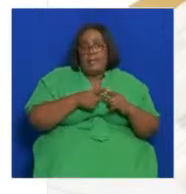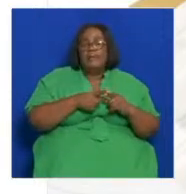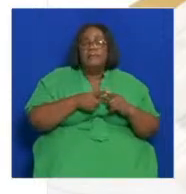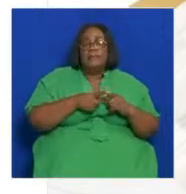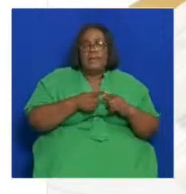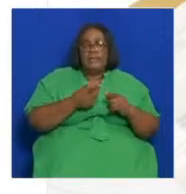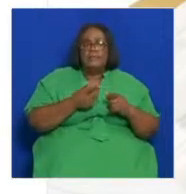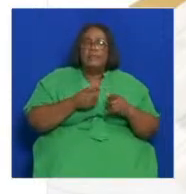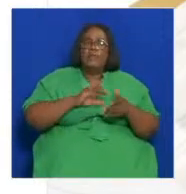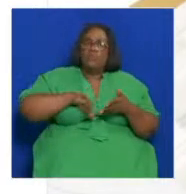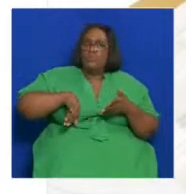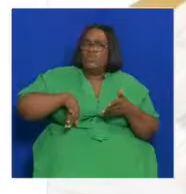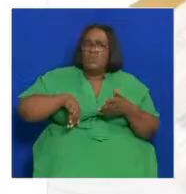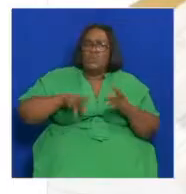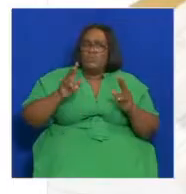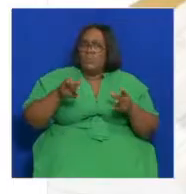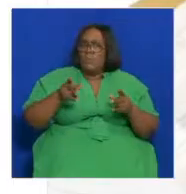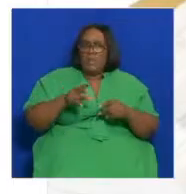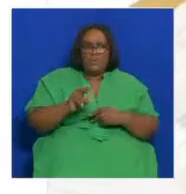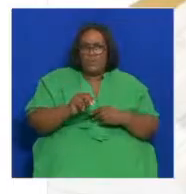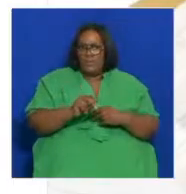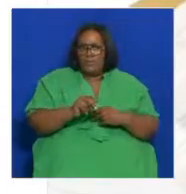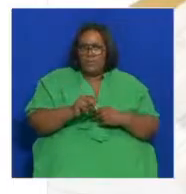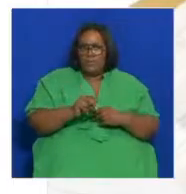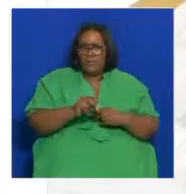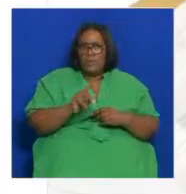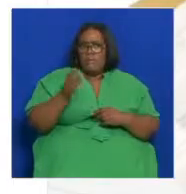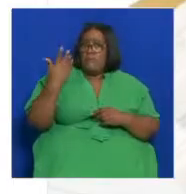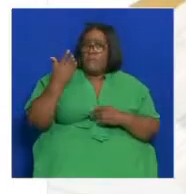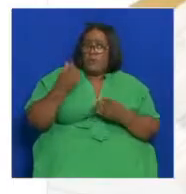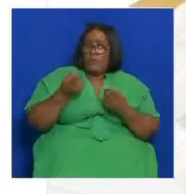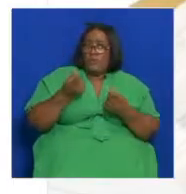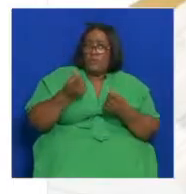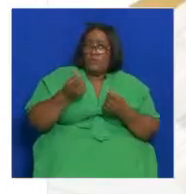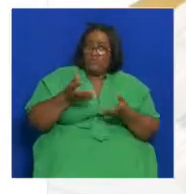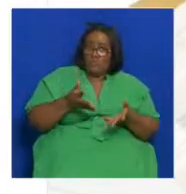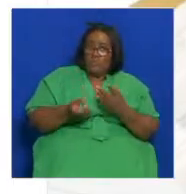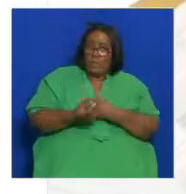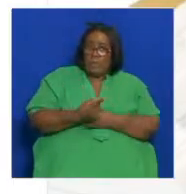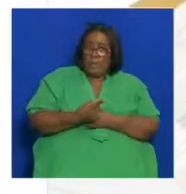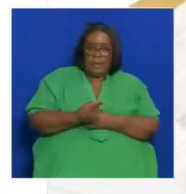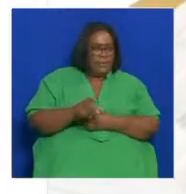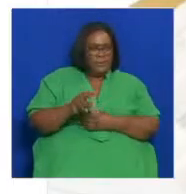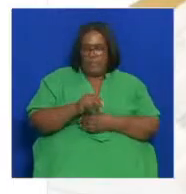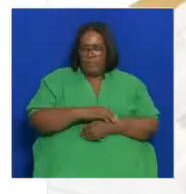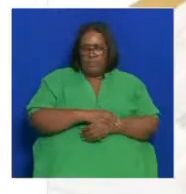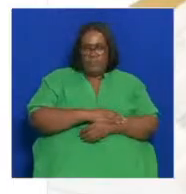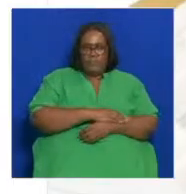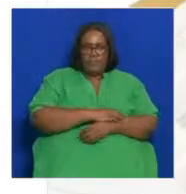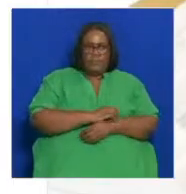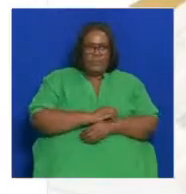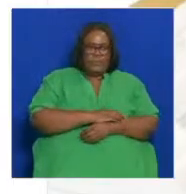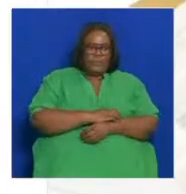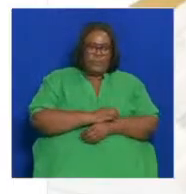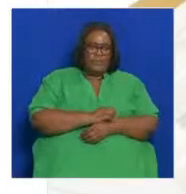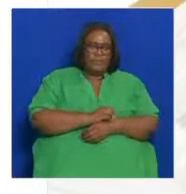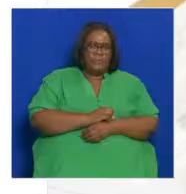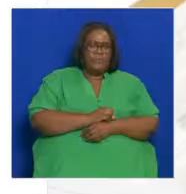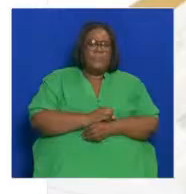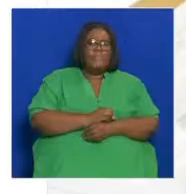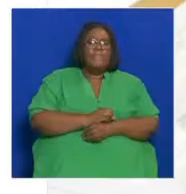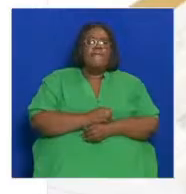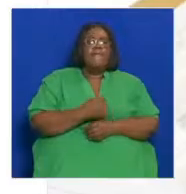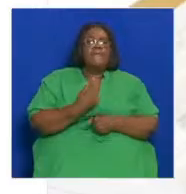unusual and had not previously occurred in my time at IDEC. I was drawn in only in